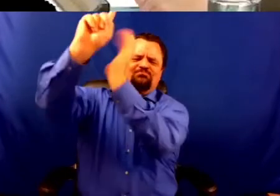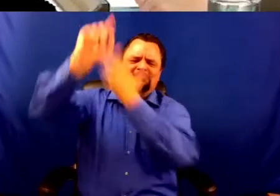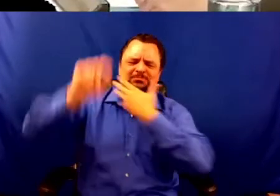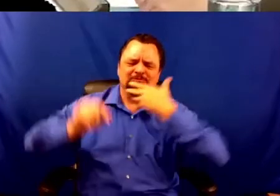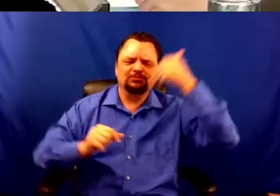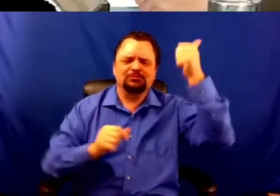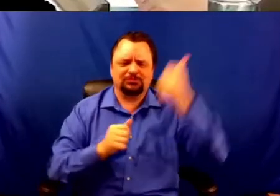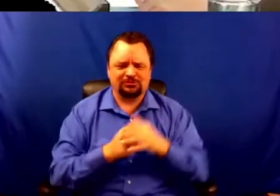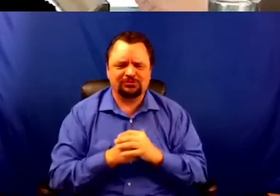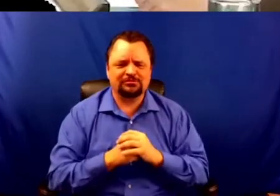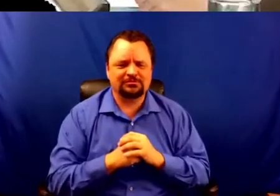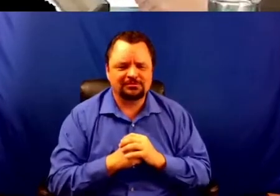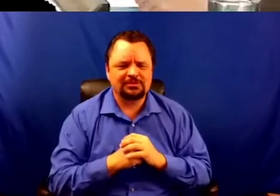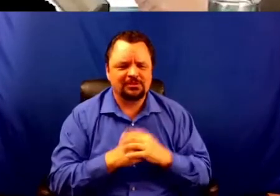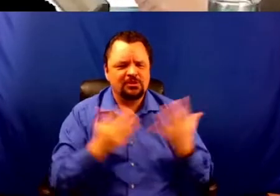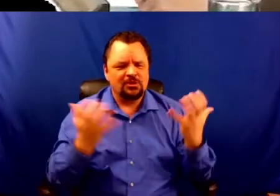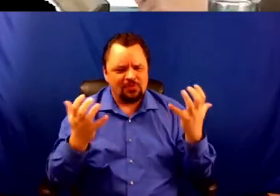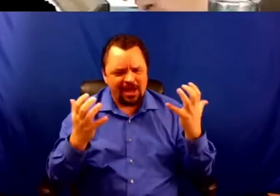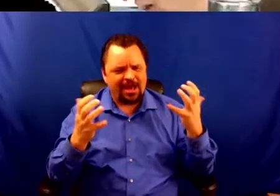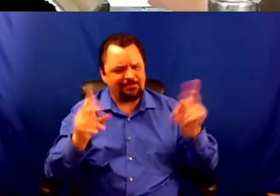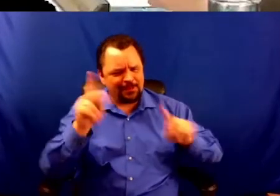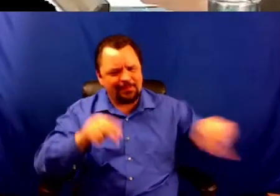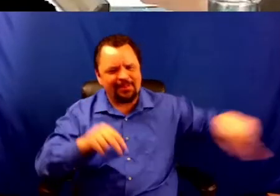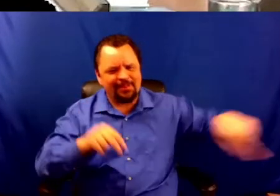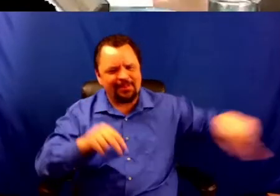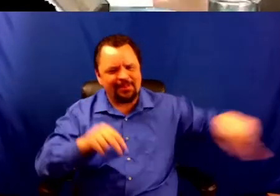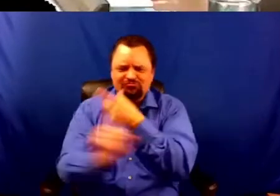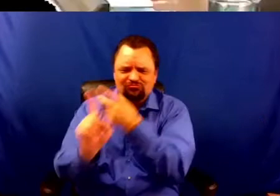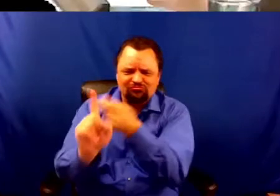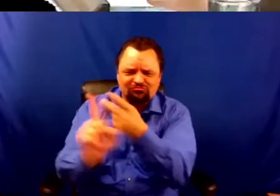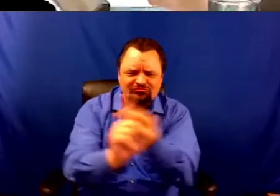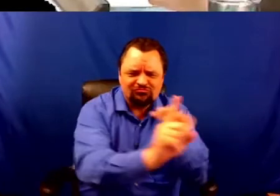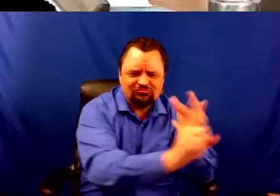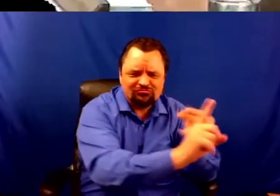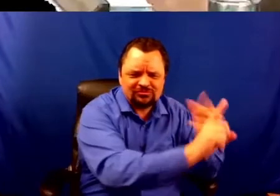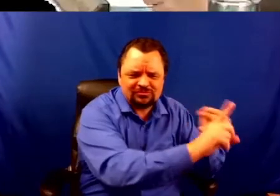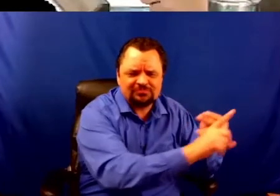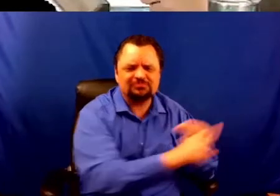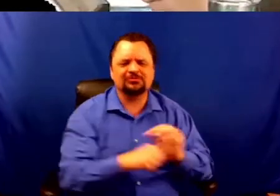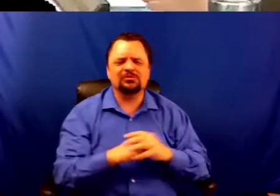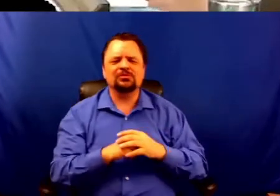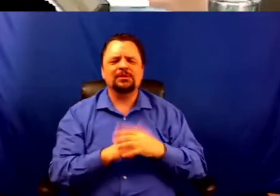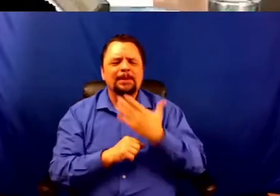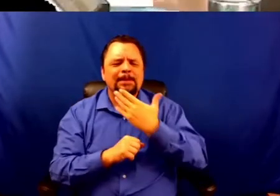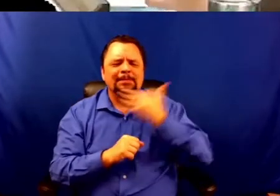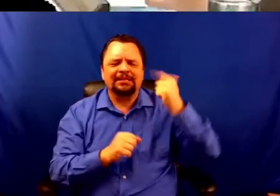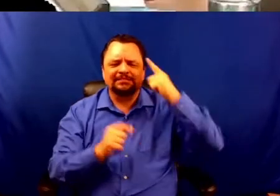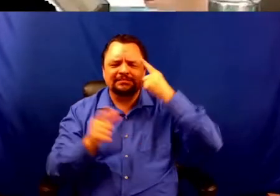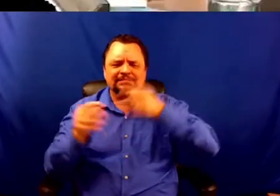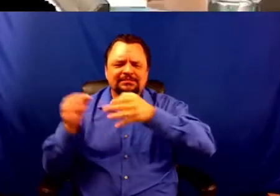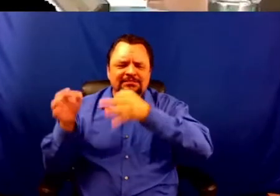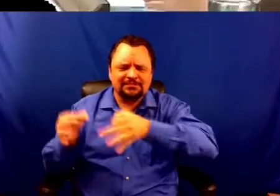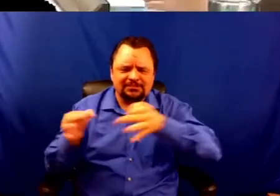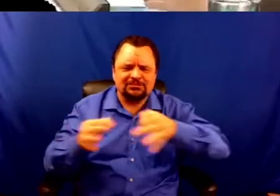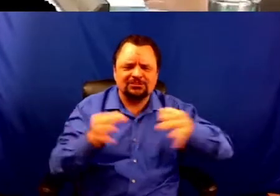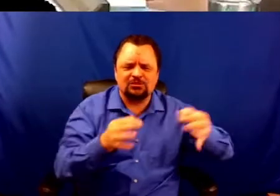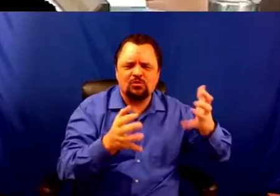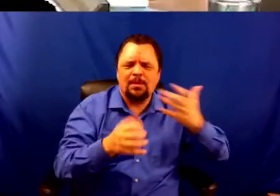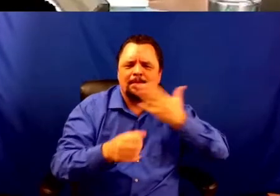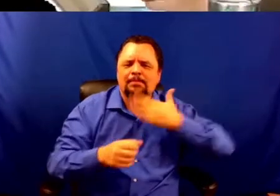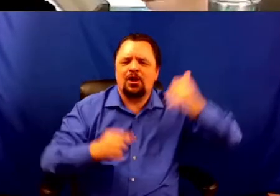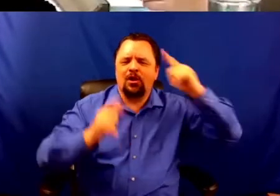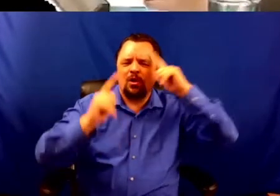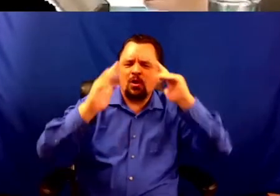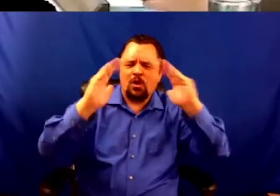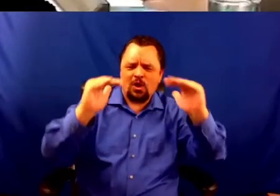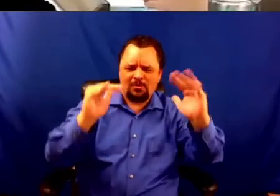obvious fact, vaccinations are our very best hope for getting out of this pandemic